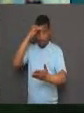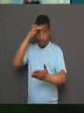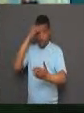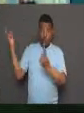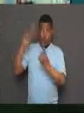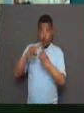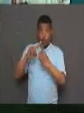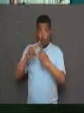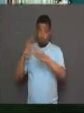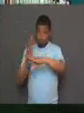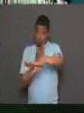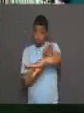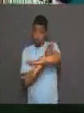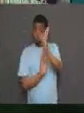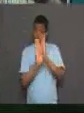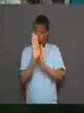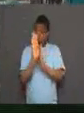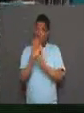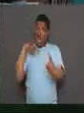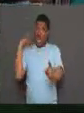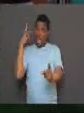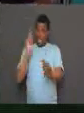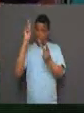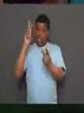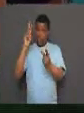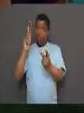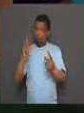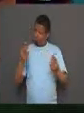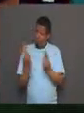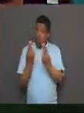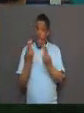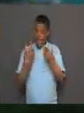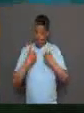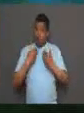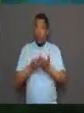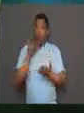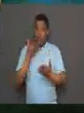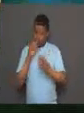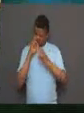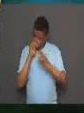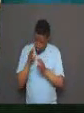to enhance efficiency and use existing resources wisely,